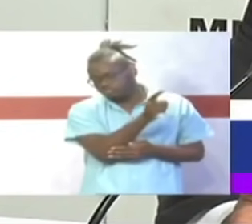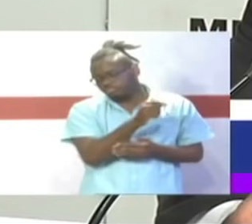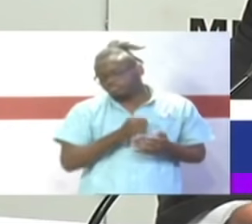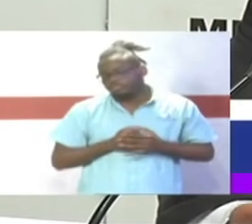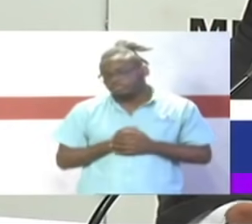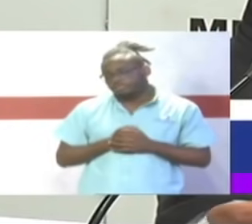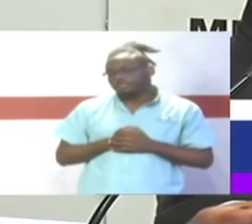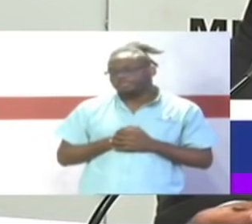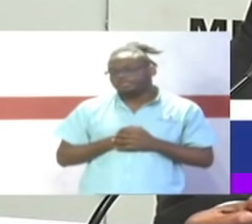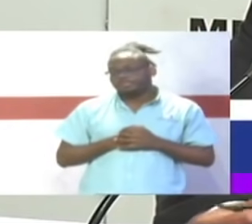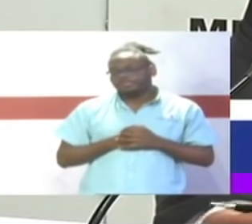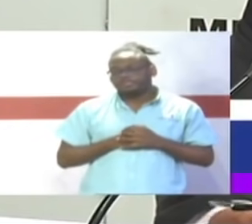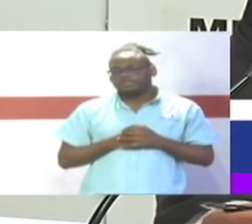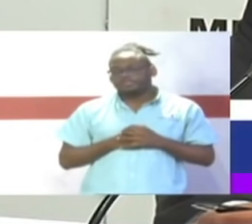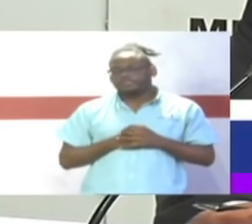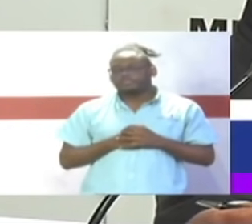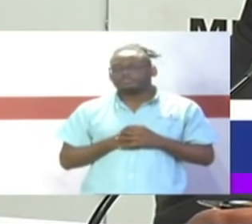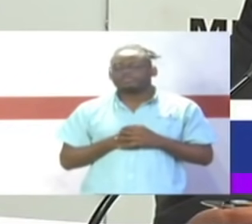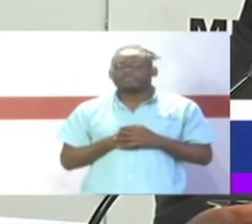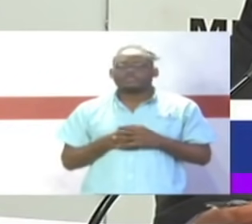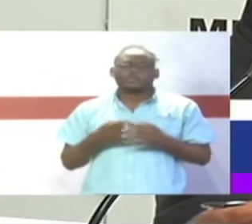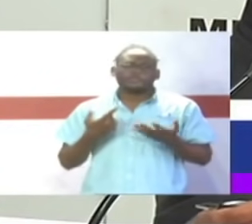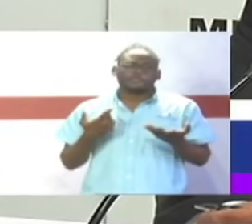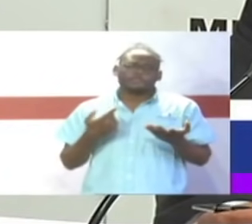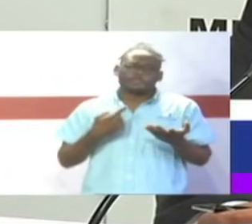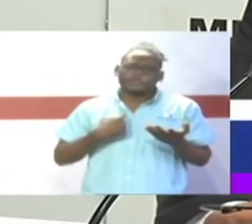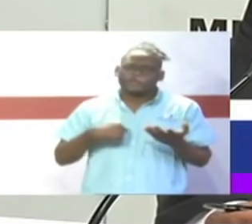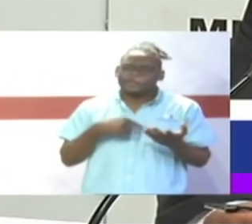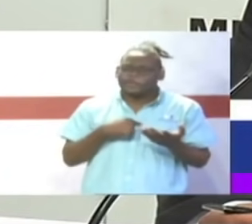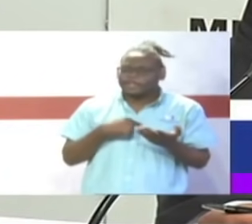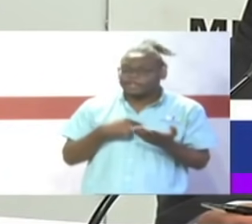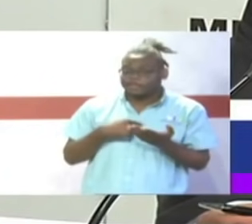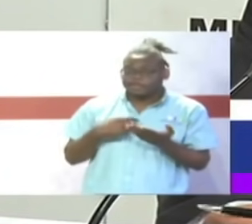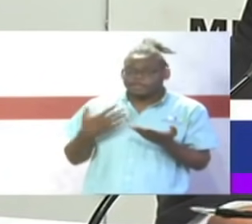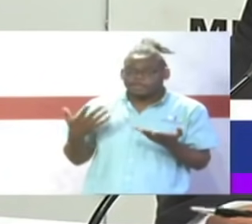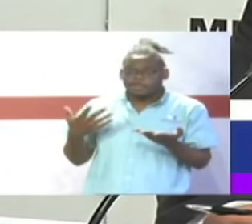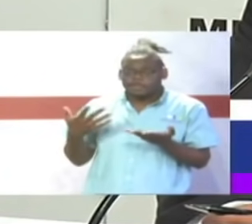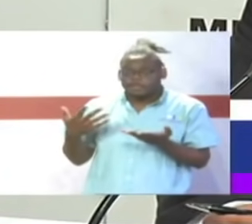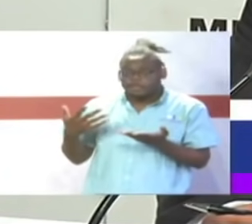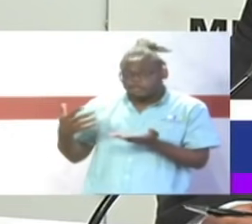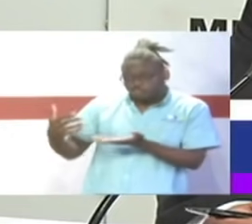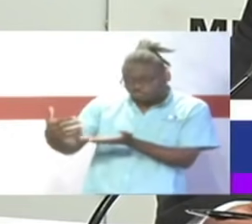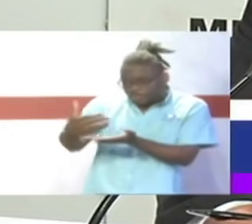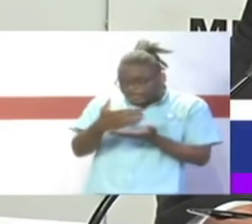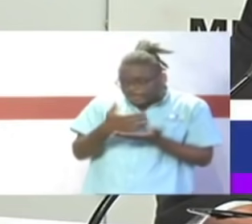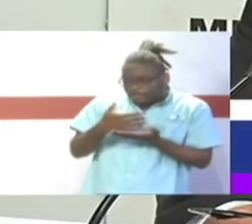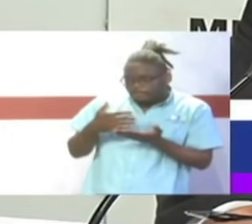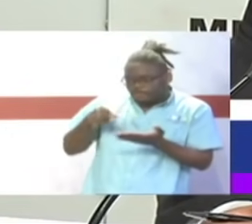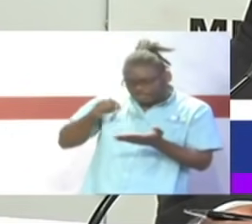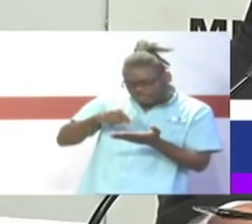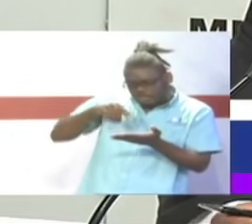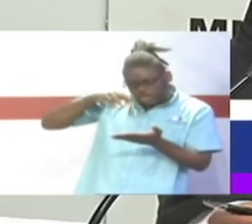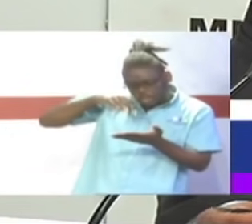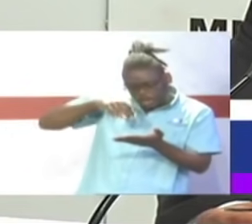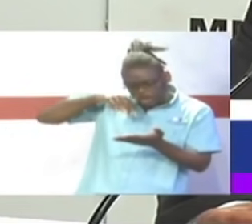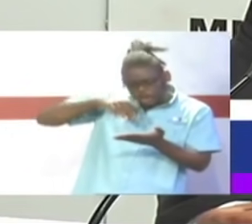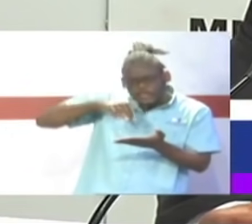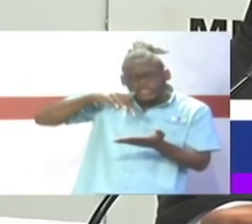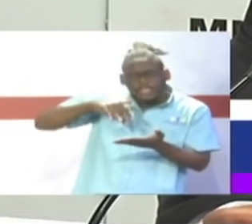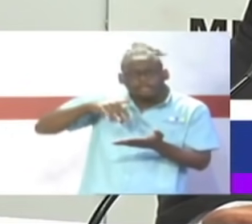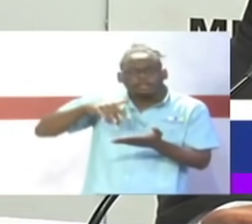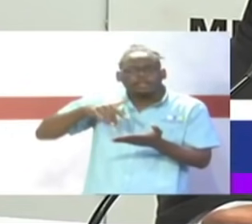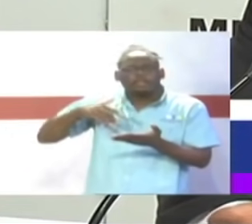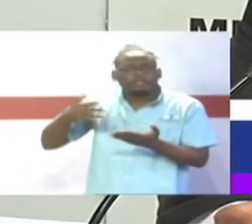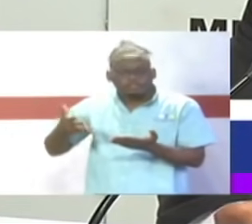the vaccines related to COVID-19, and they have been brought together from WHO, selected from countries all